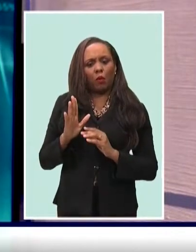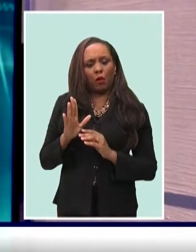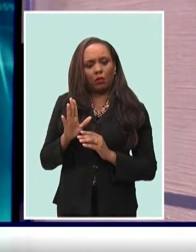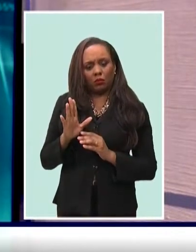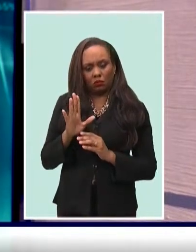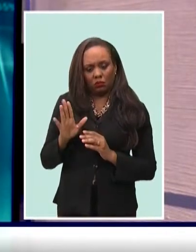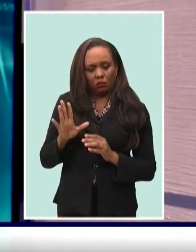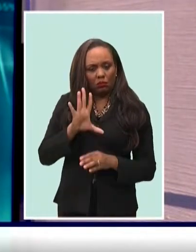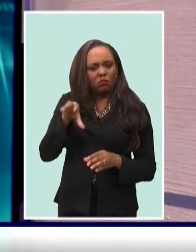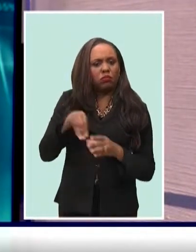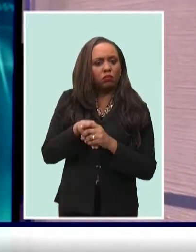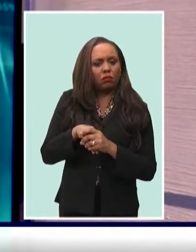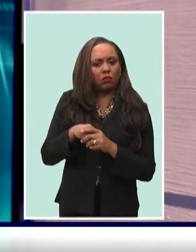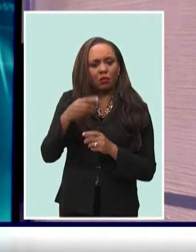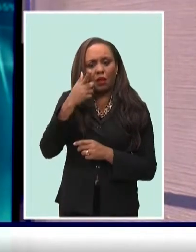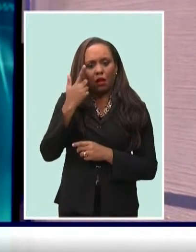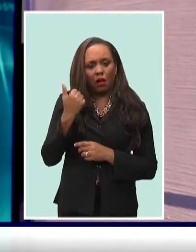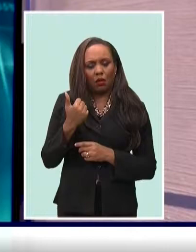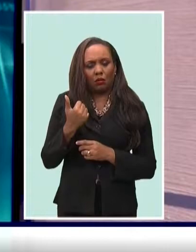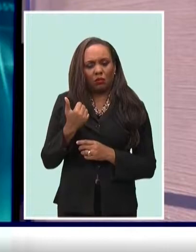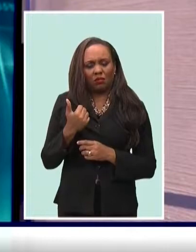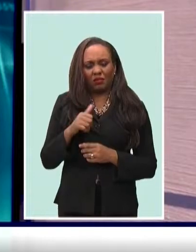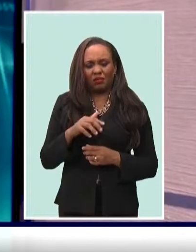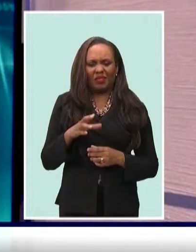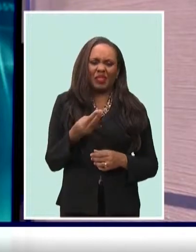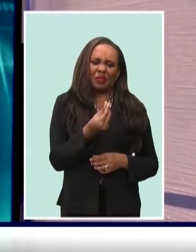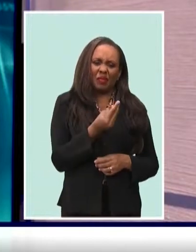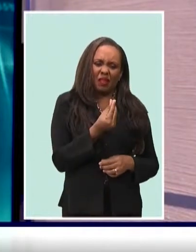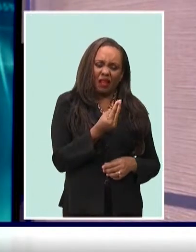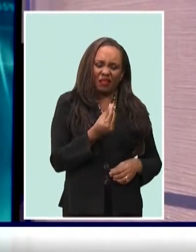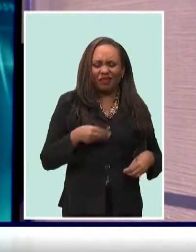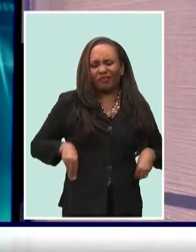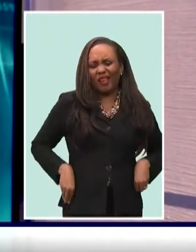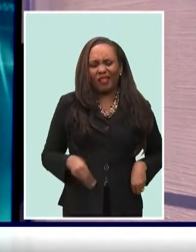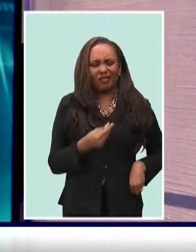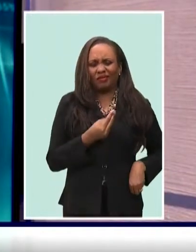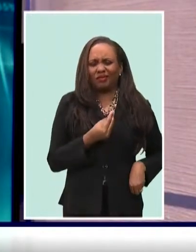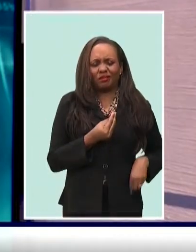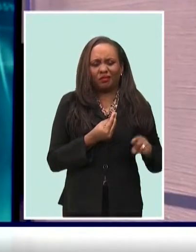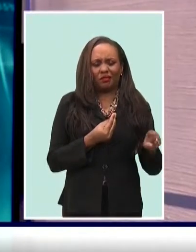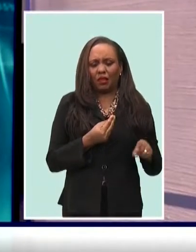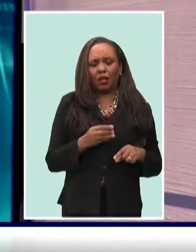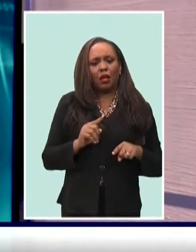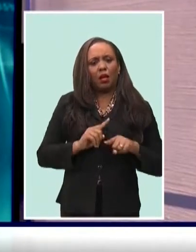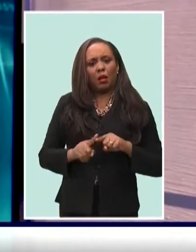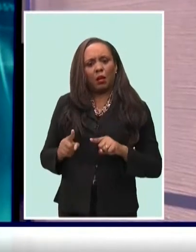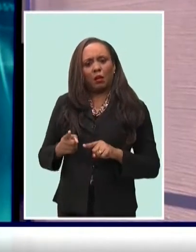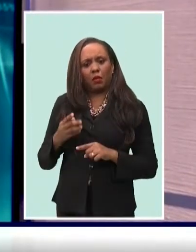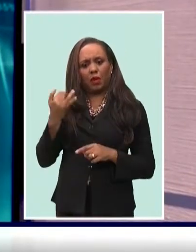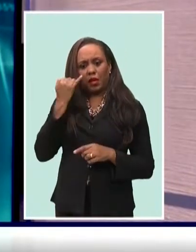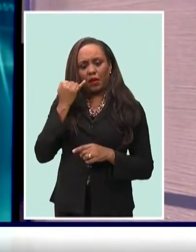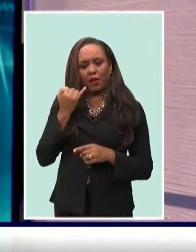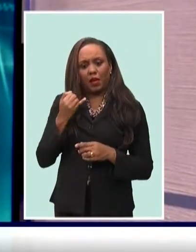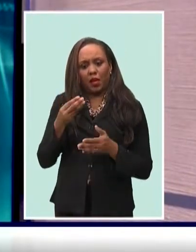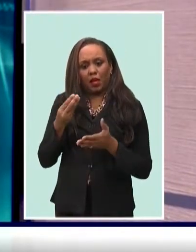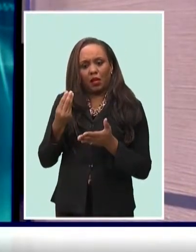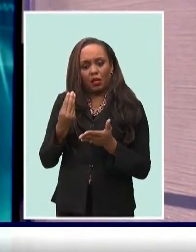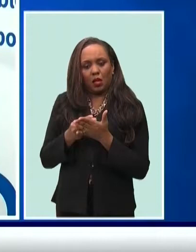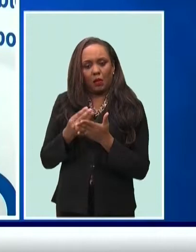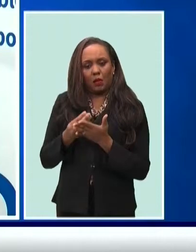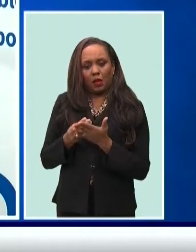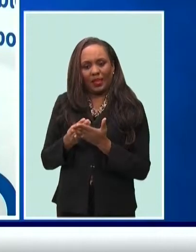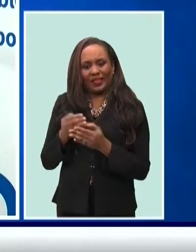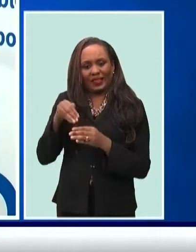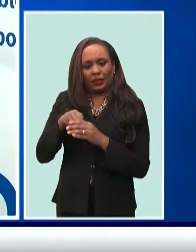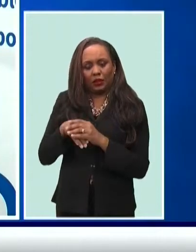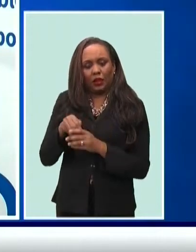recognize that taking digital currency instead of physical notes and coins allows them to lower their costs. It's nothing like having a